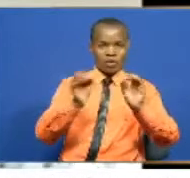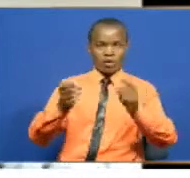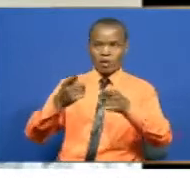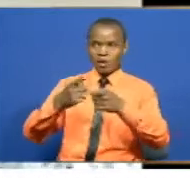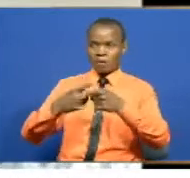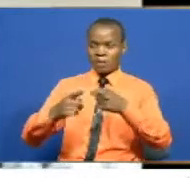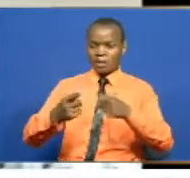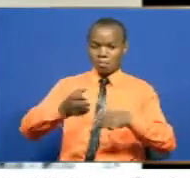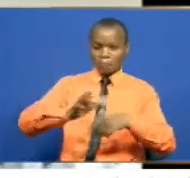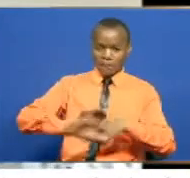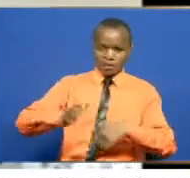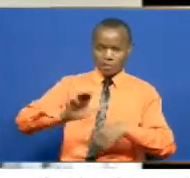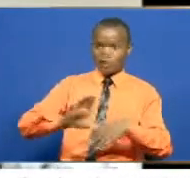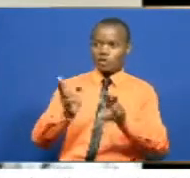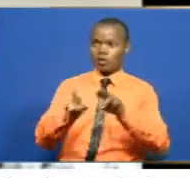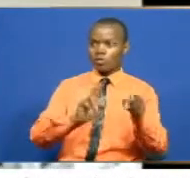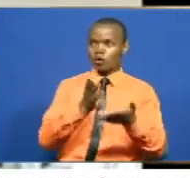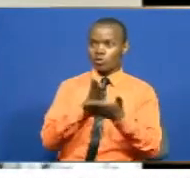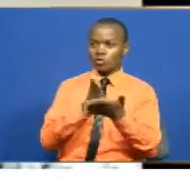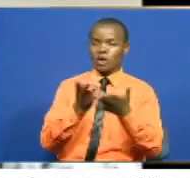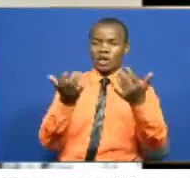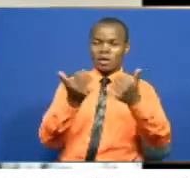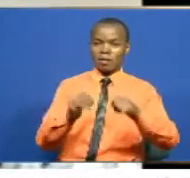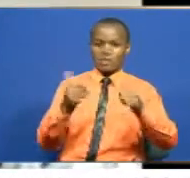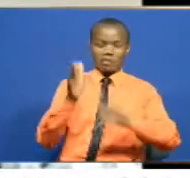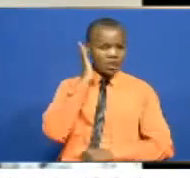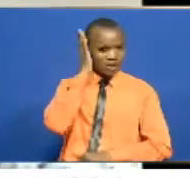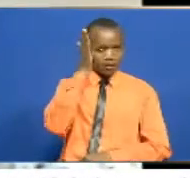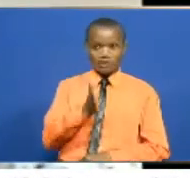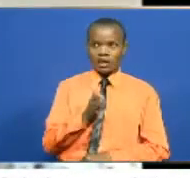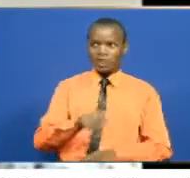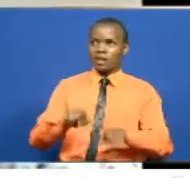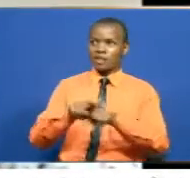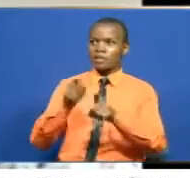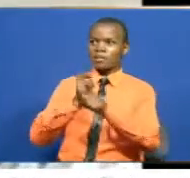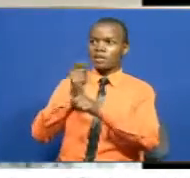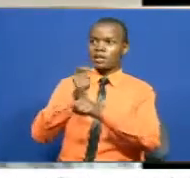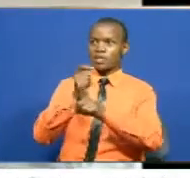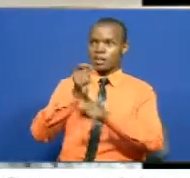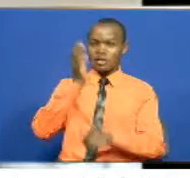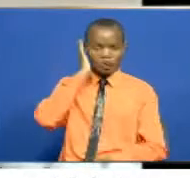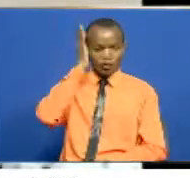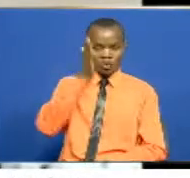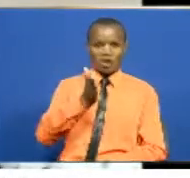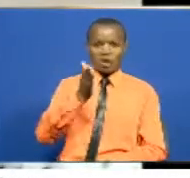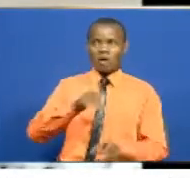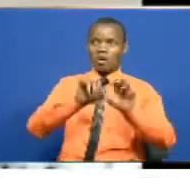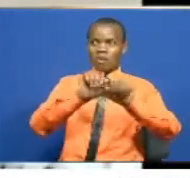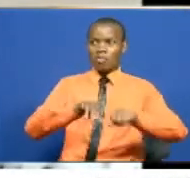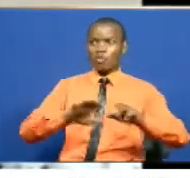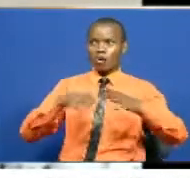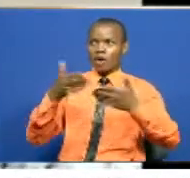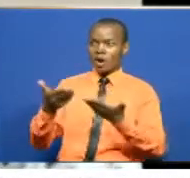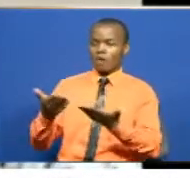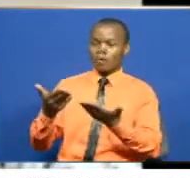basketball. It's a game. We're still playing. We're still training to see